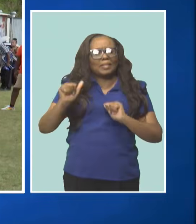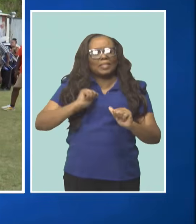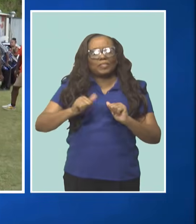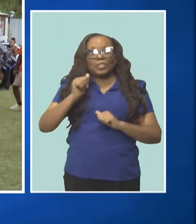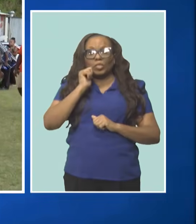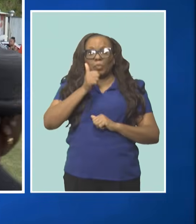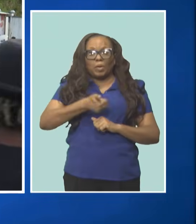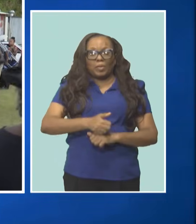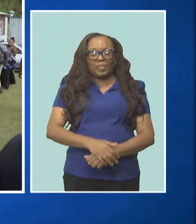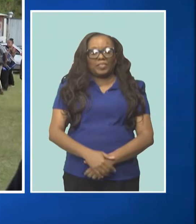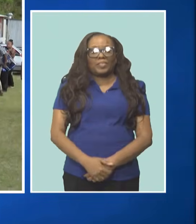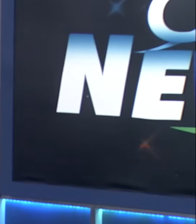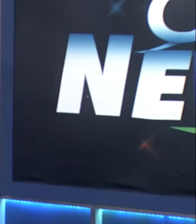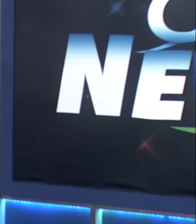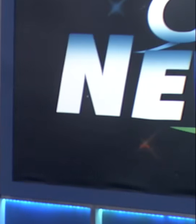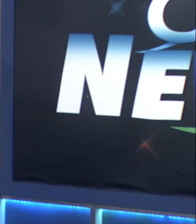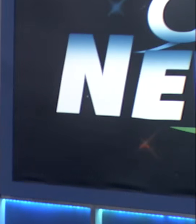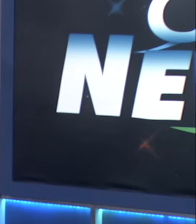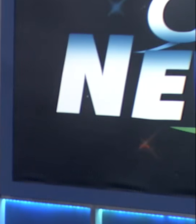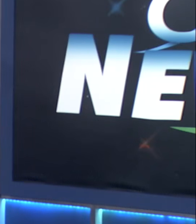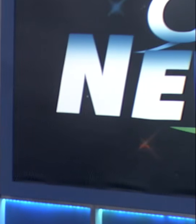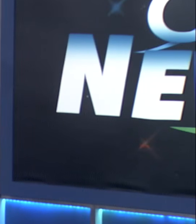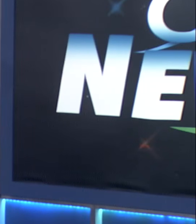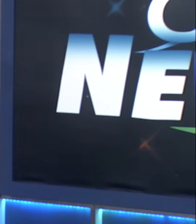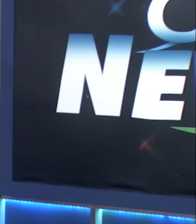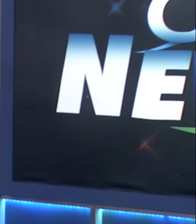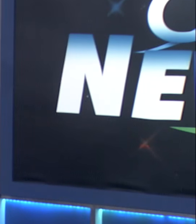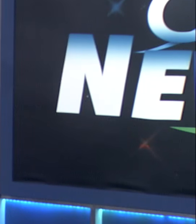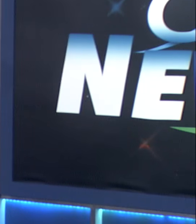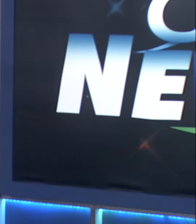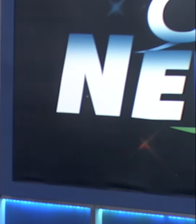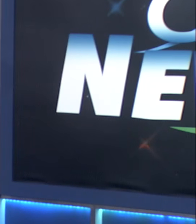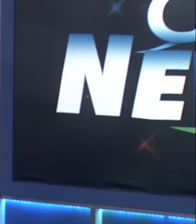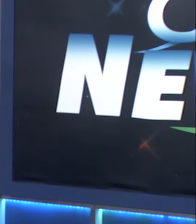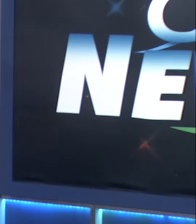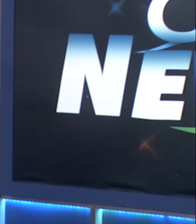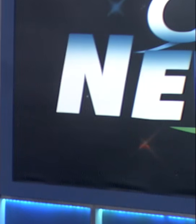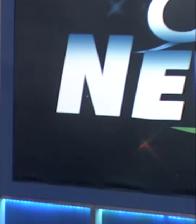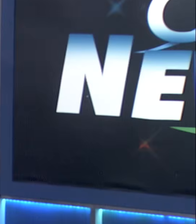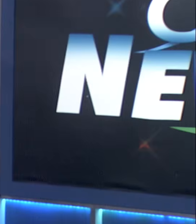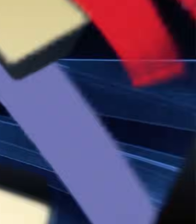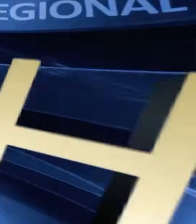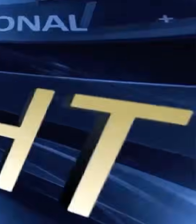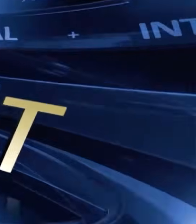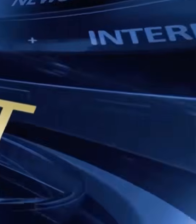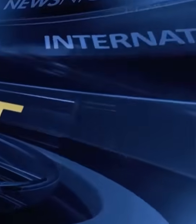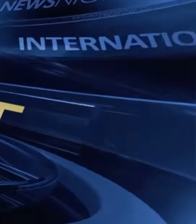Plinkett, CBC News. Coming up, a walk against gun violence.